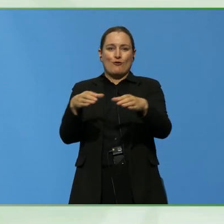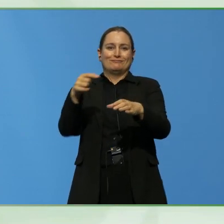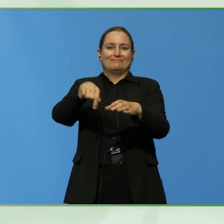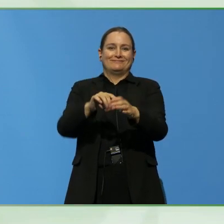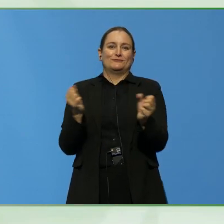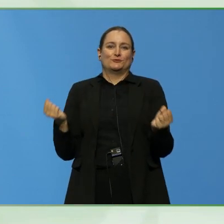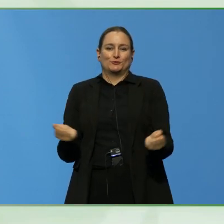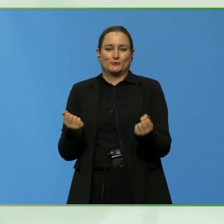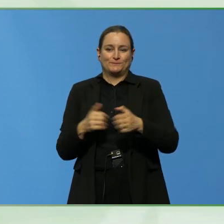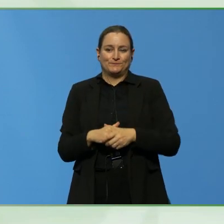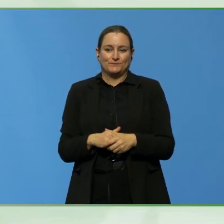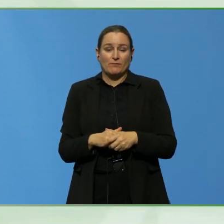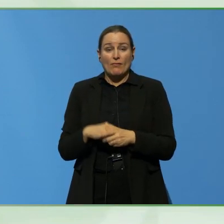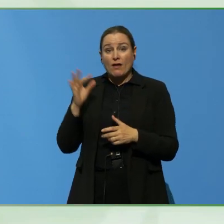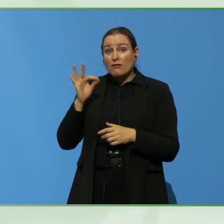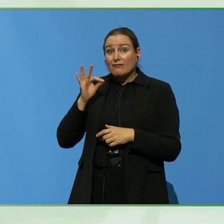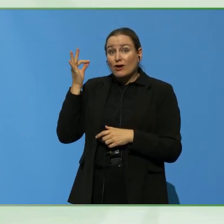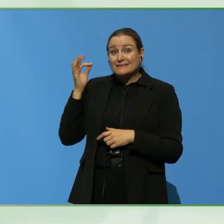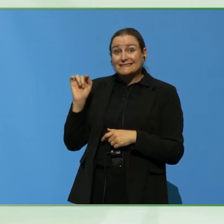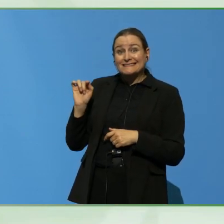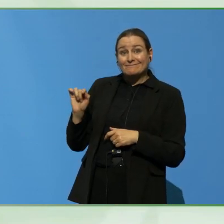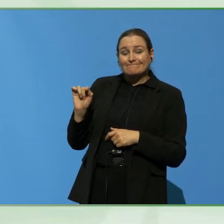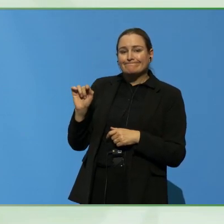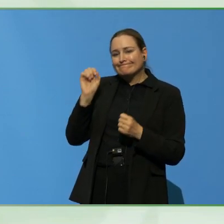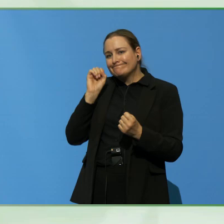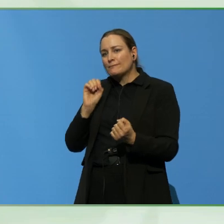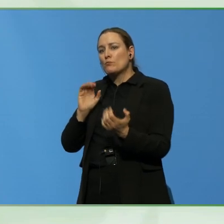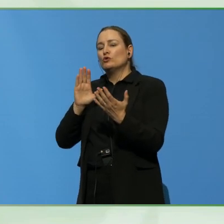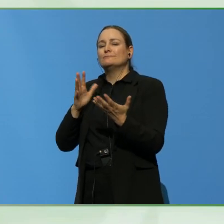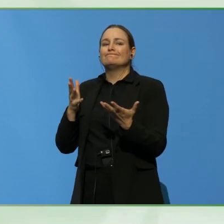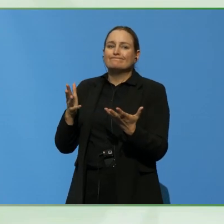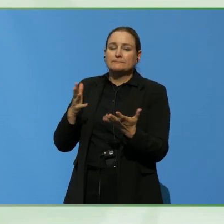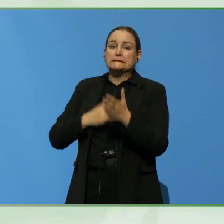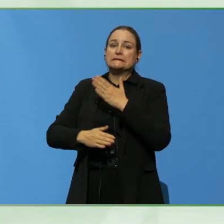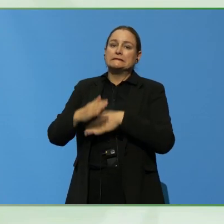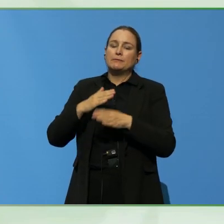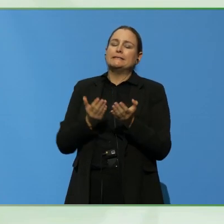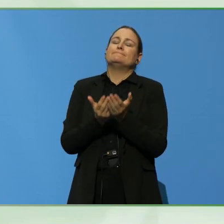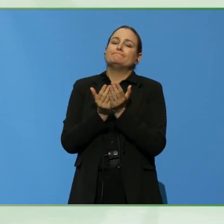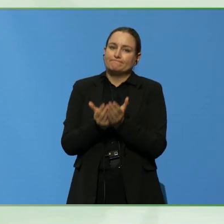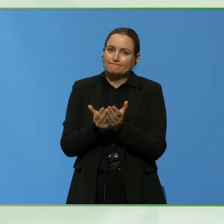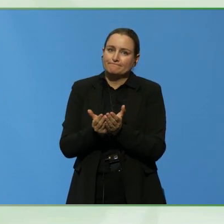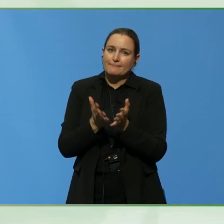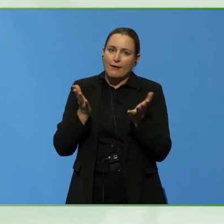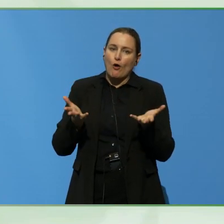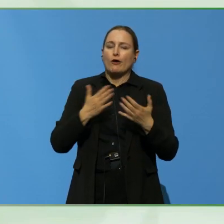France is approached by philanthropic and law. Because the firms are compelled